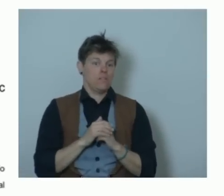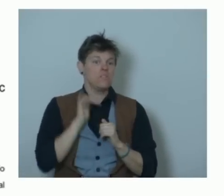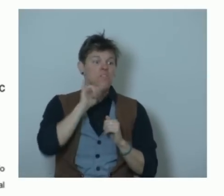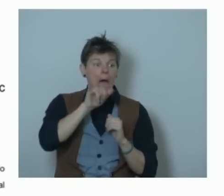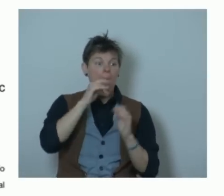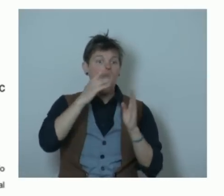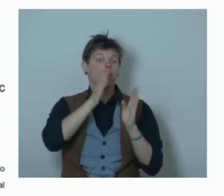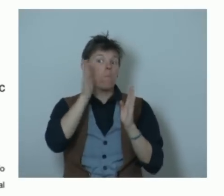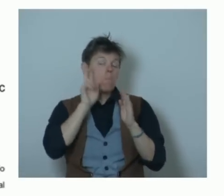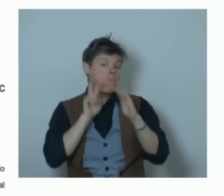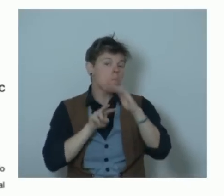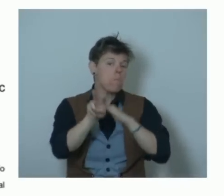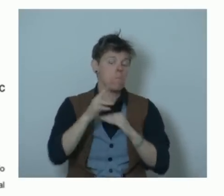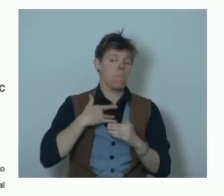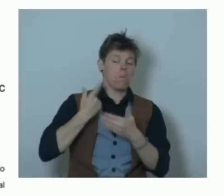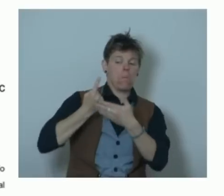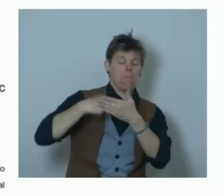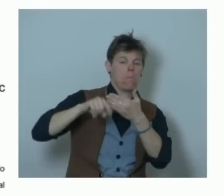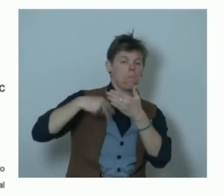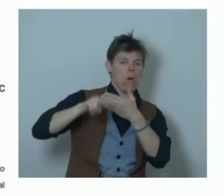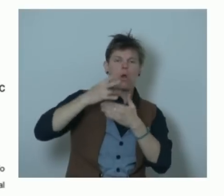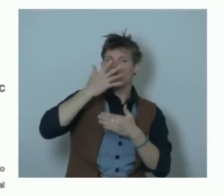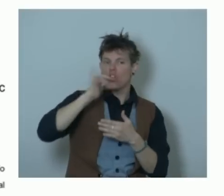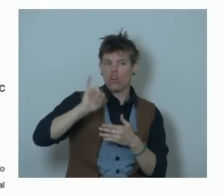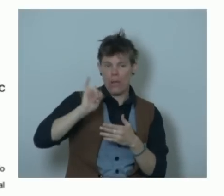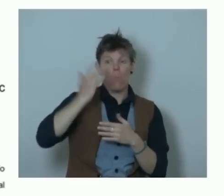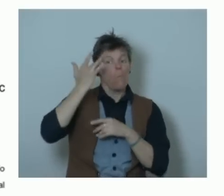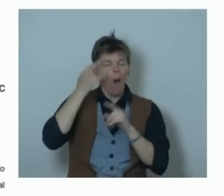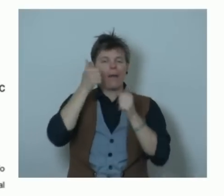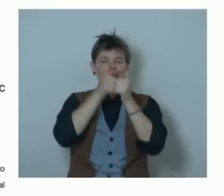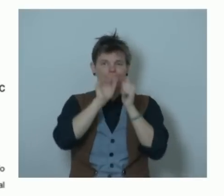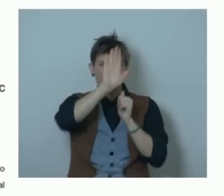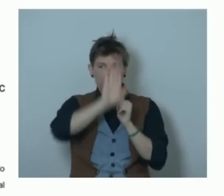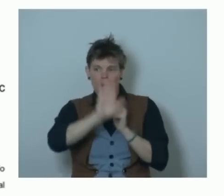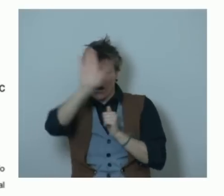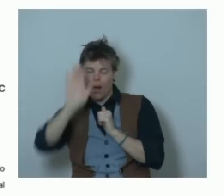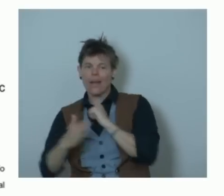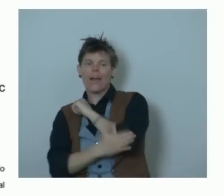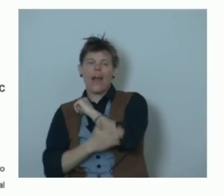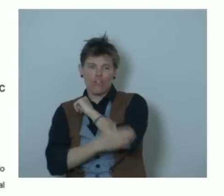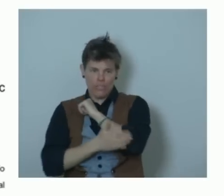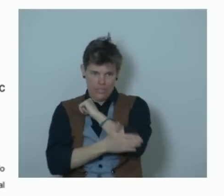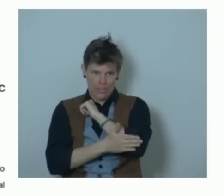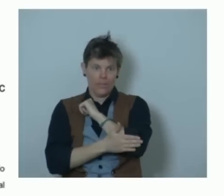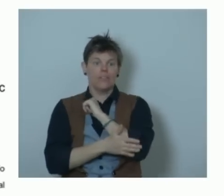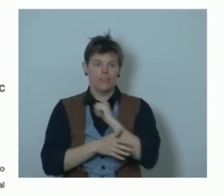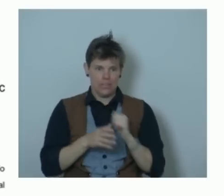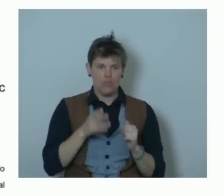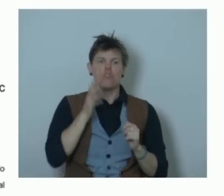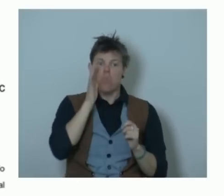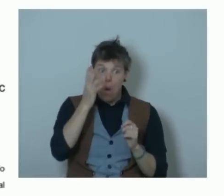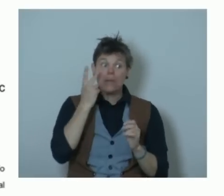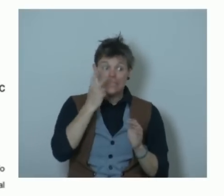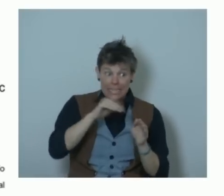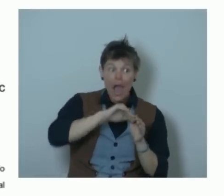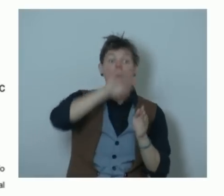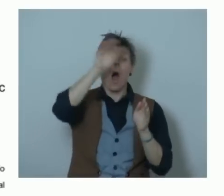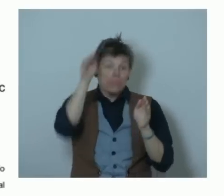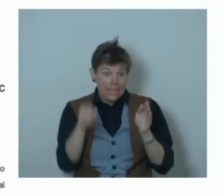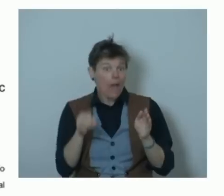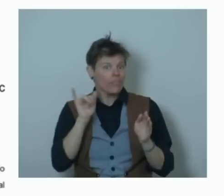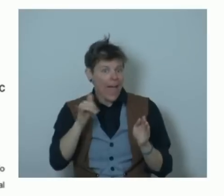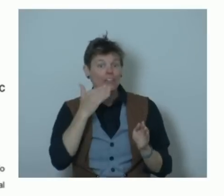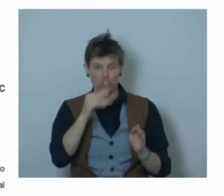2 in Santa Fe County. And you can see that the number of cases has gone up and it's come back down. And this is really good news. Santa Fe really should